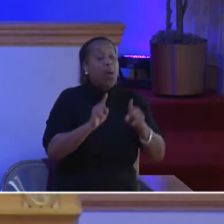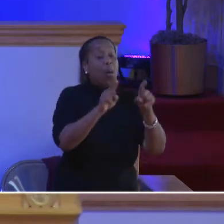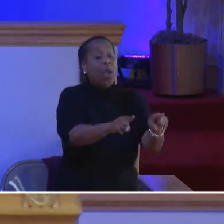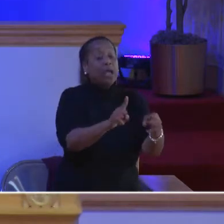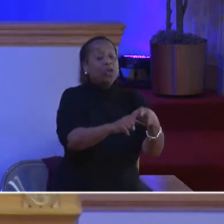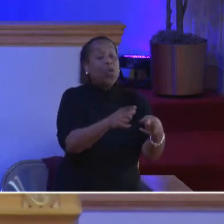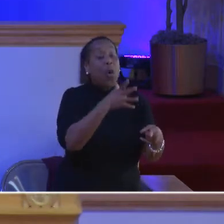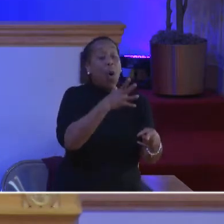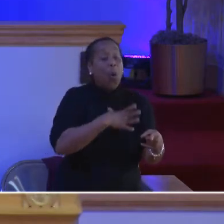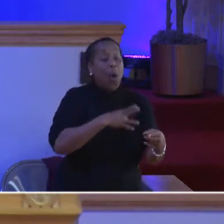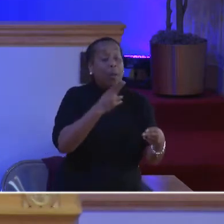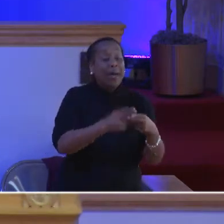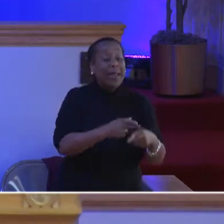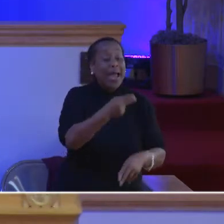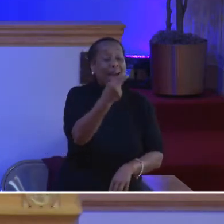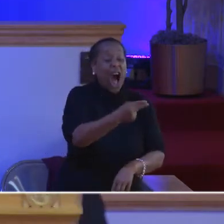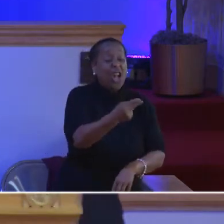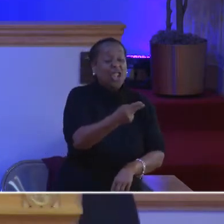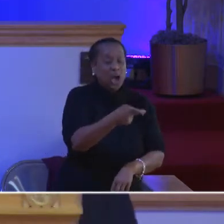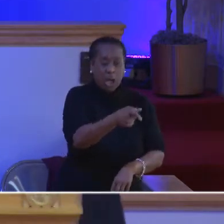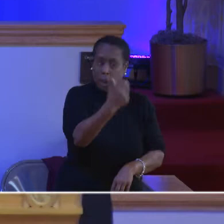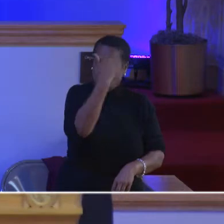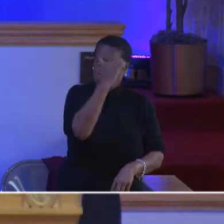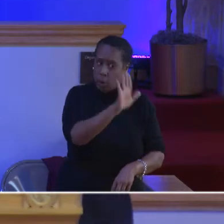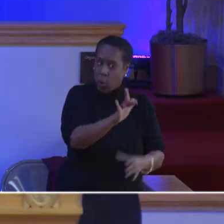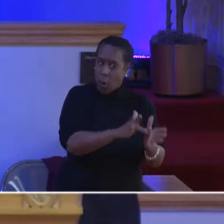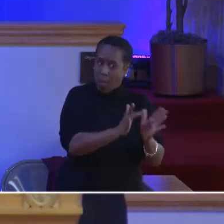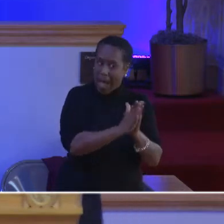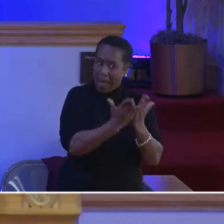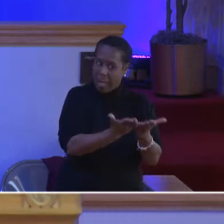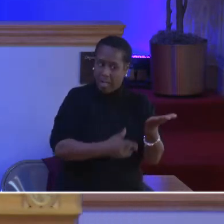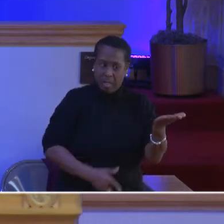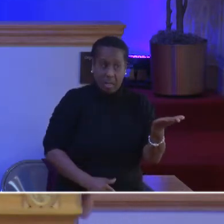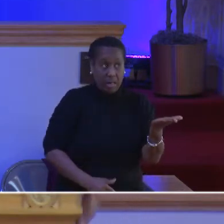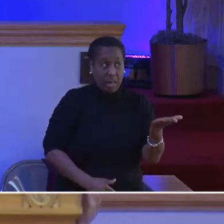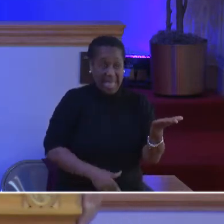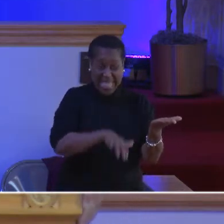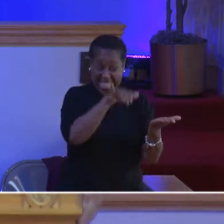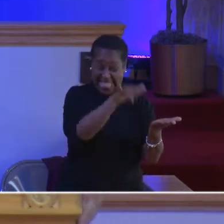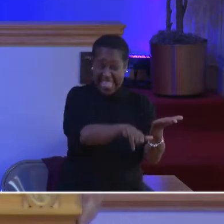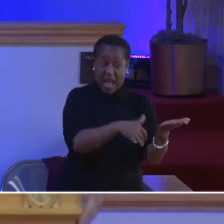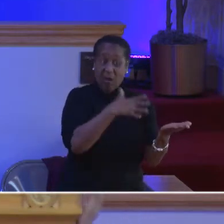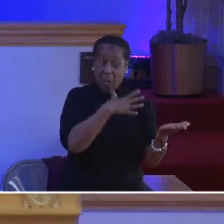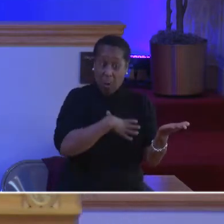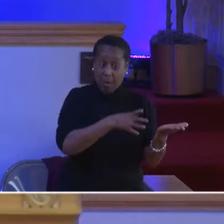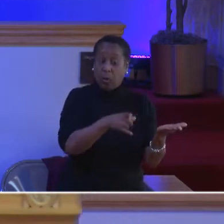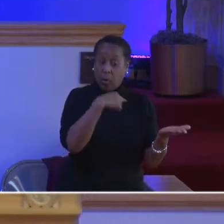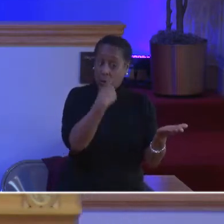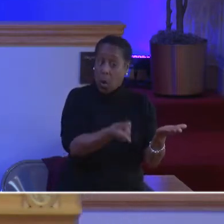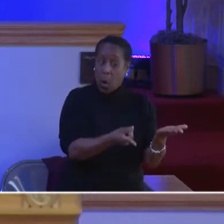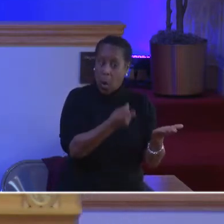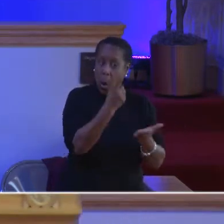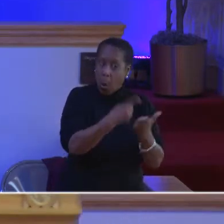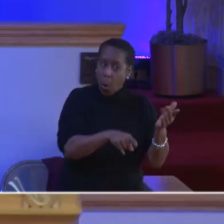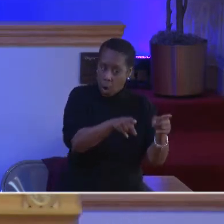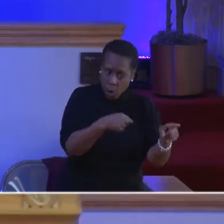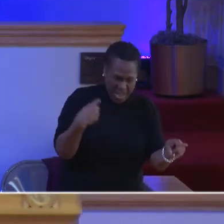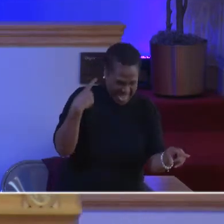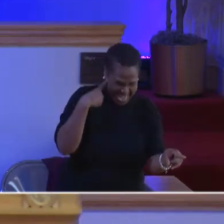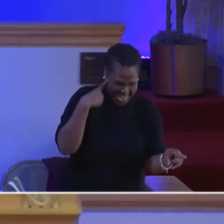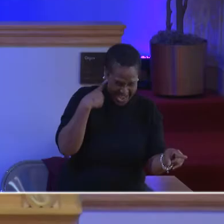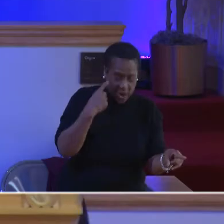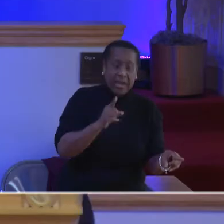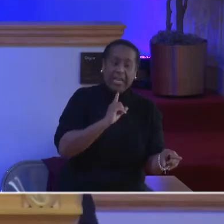a woman named Huldah who knew her Bible. And it was that woman that told them, what you're hearing